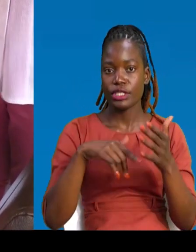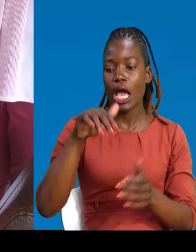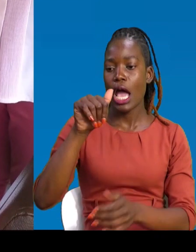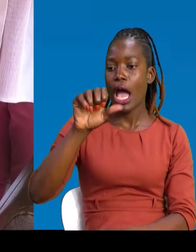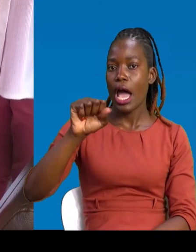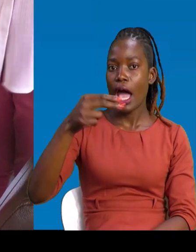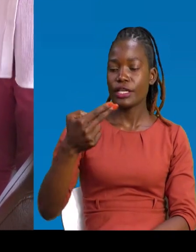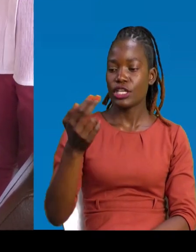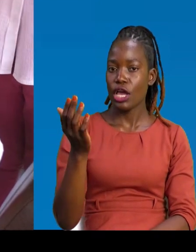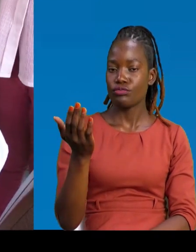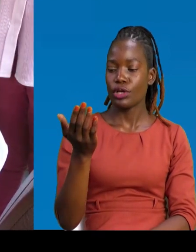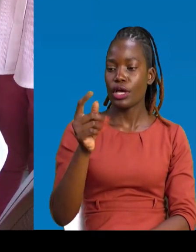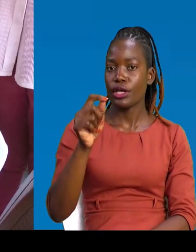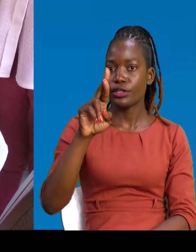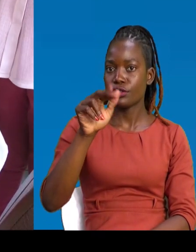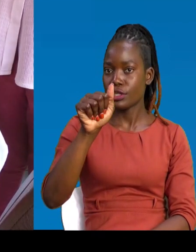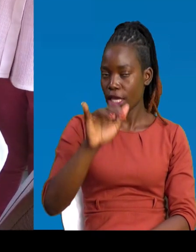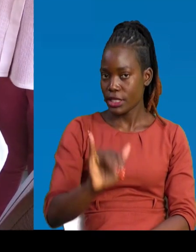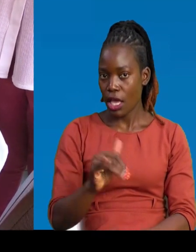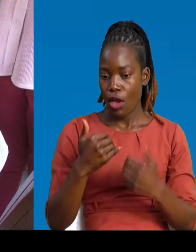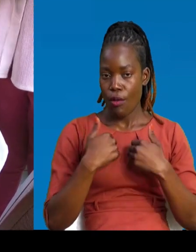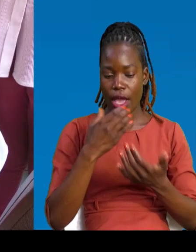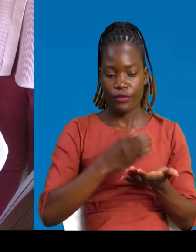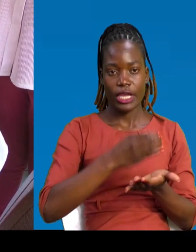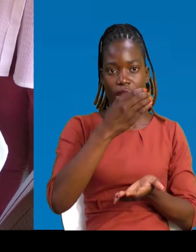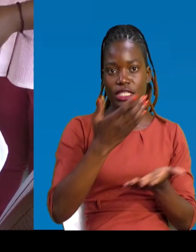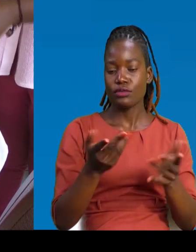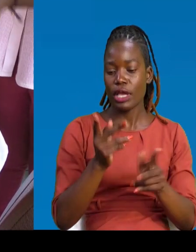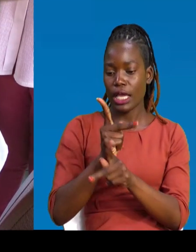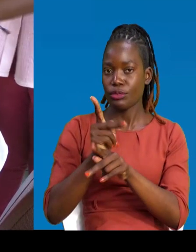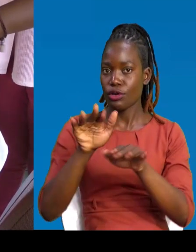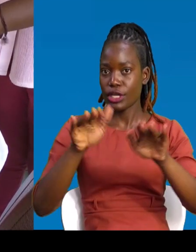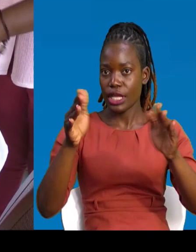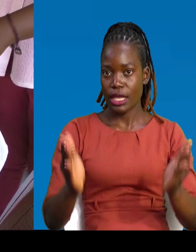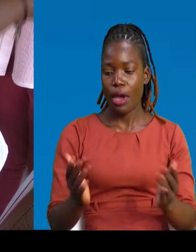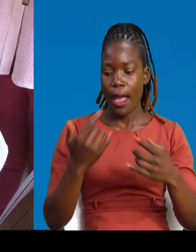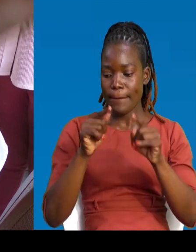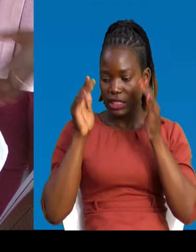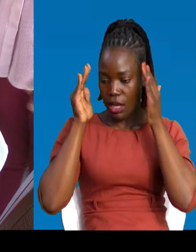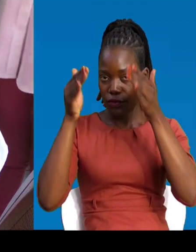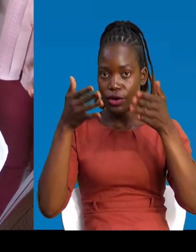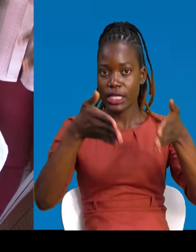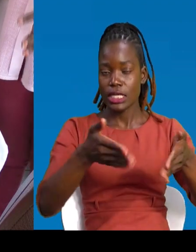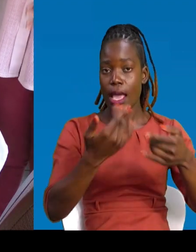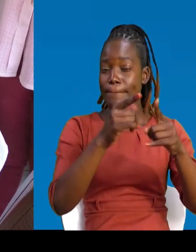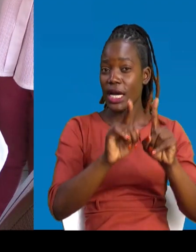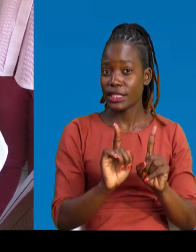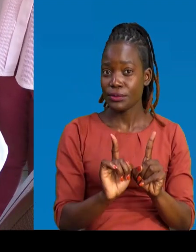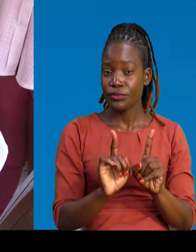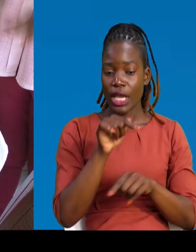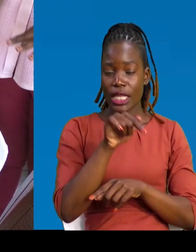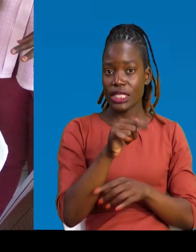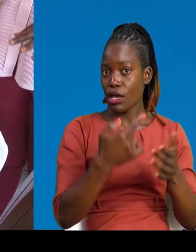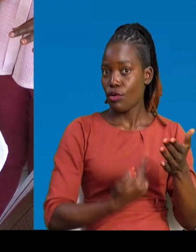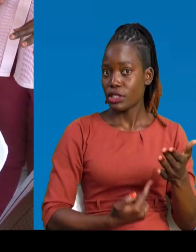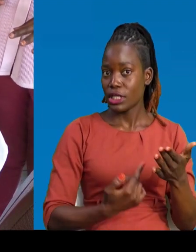some flower vases. There's some glasses placed on table. But I'll focus here. But mostly, these are just